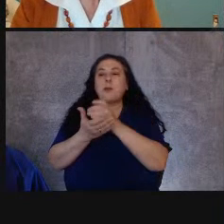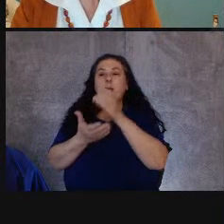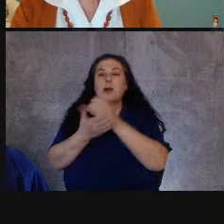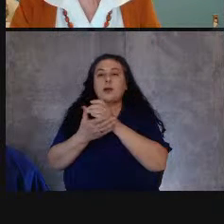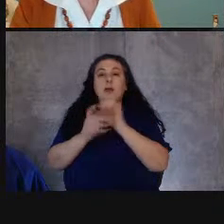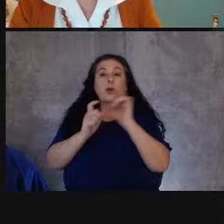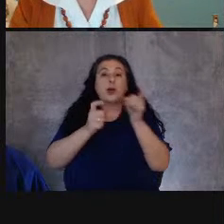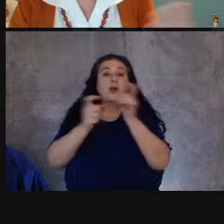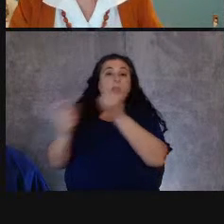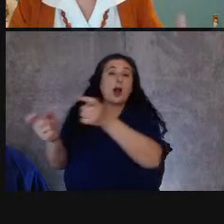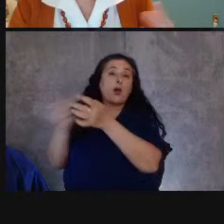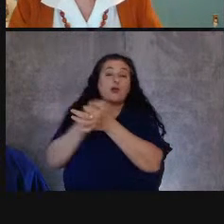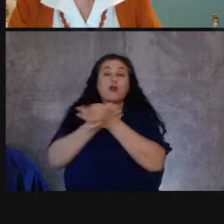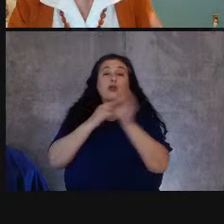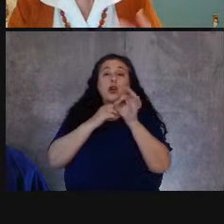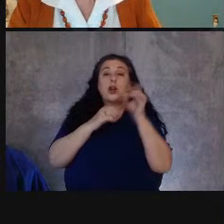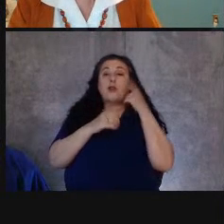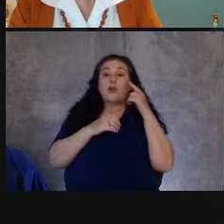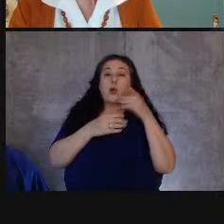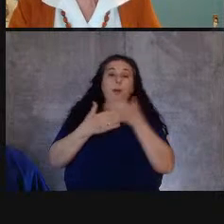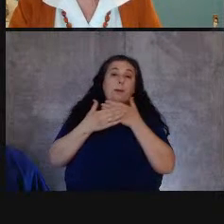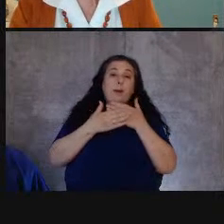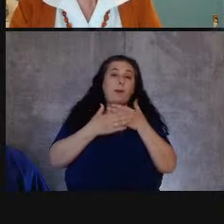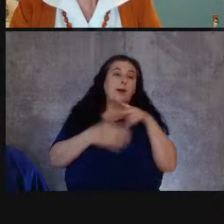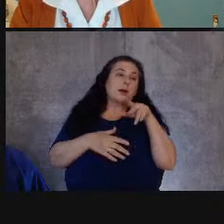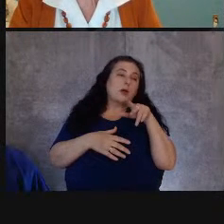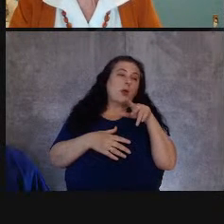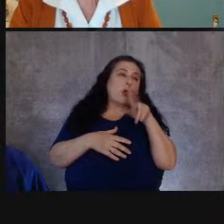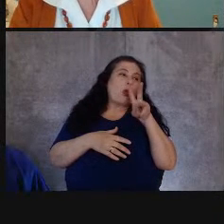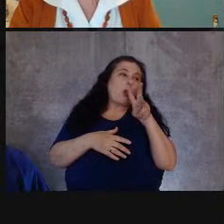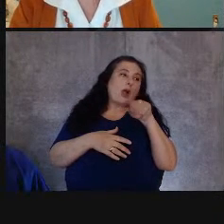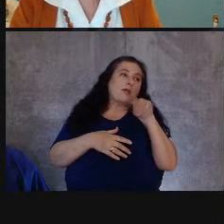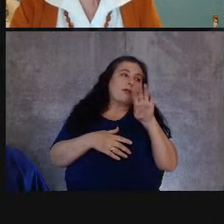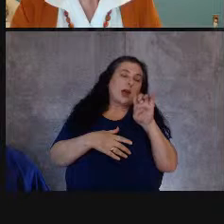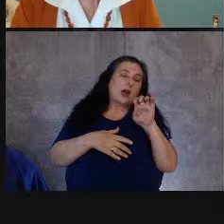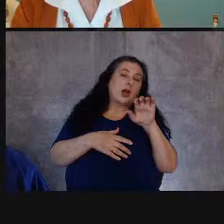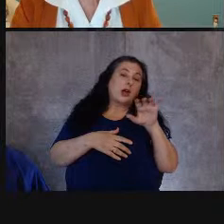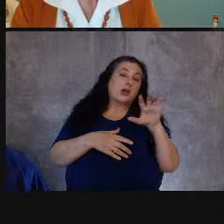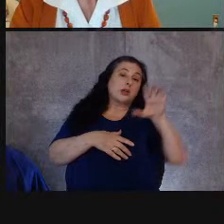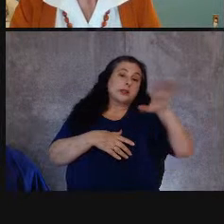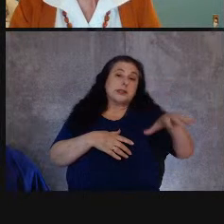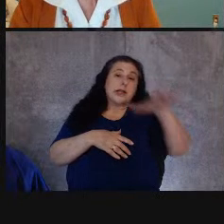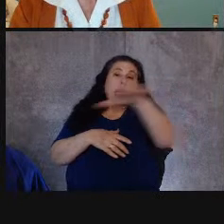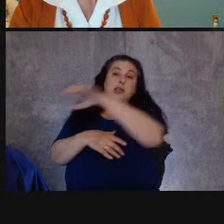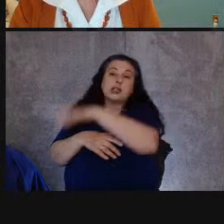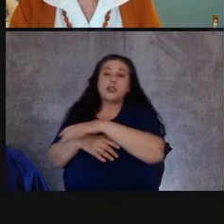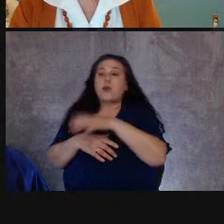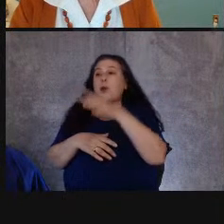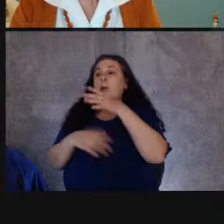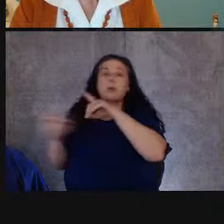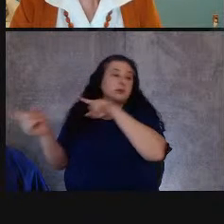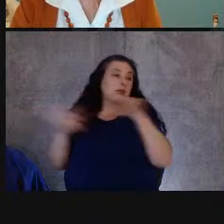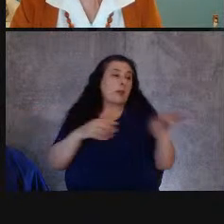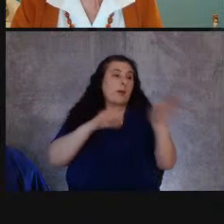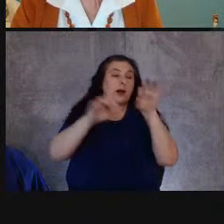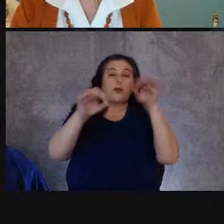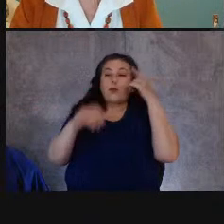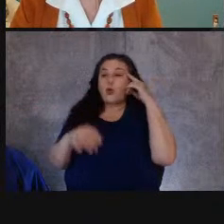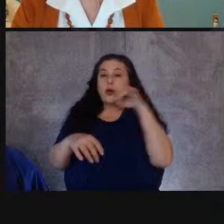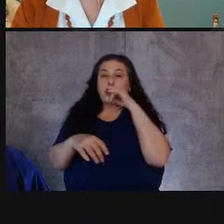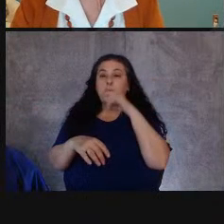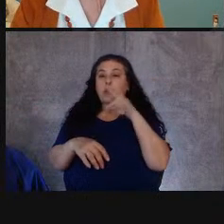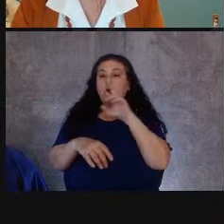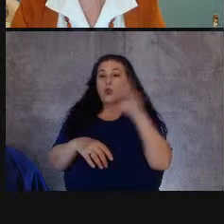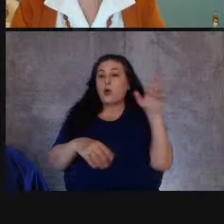welfare stations for mothers to come and be able to pick up for their children. On the right there, you can